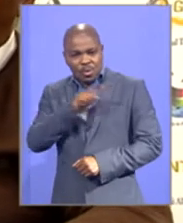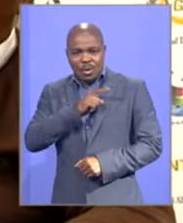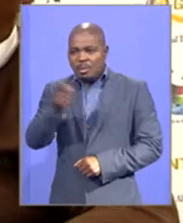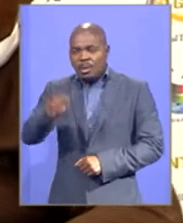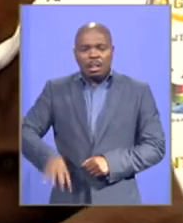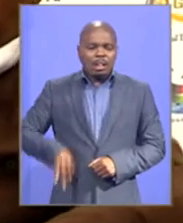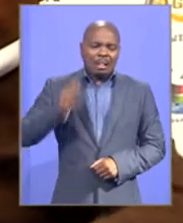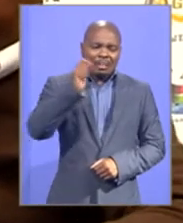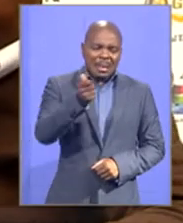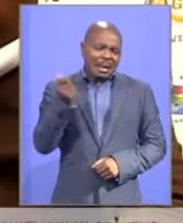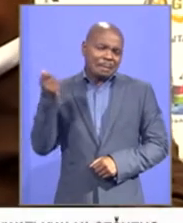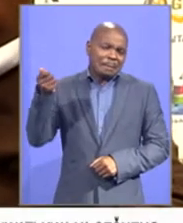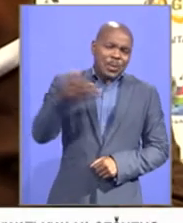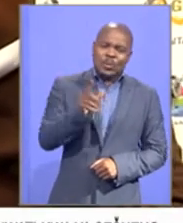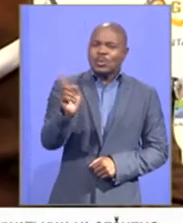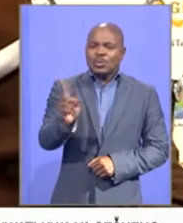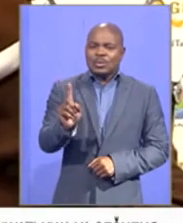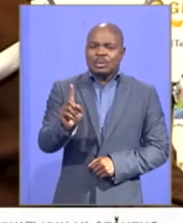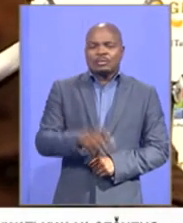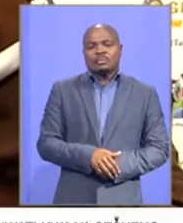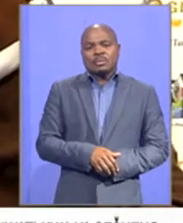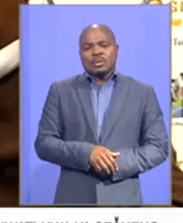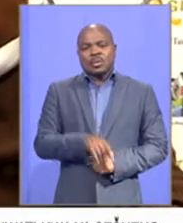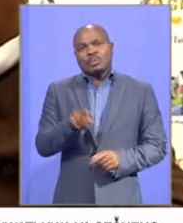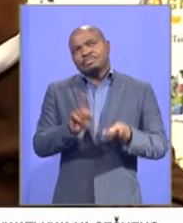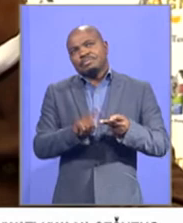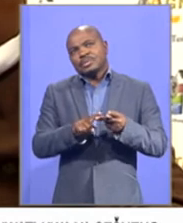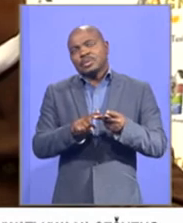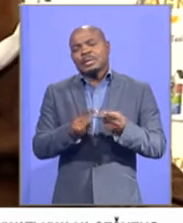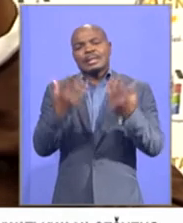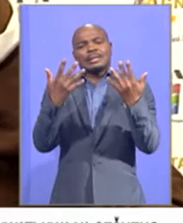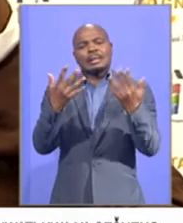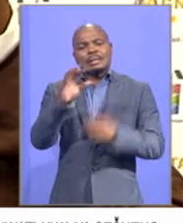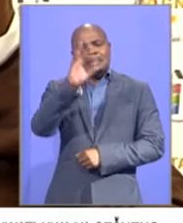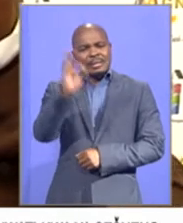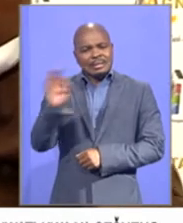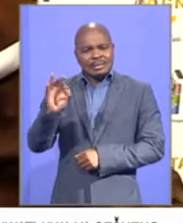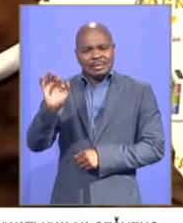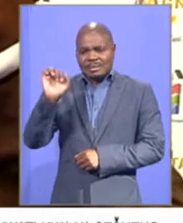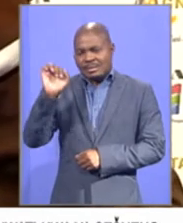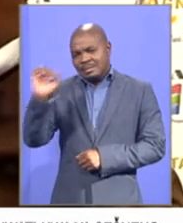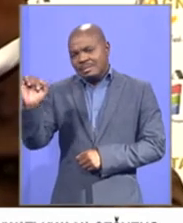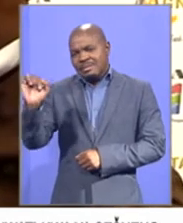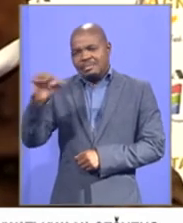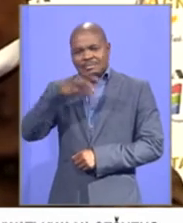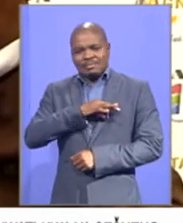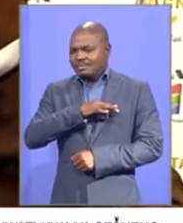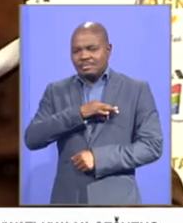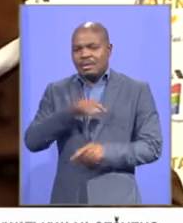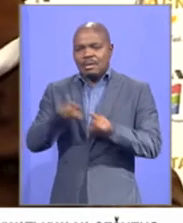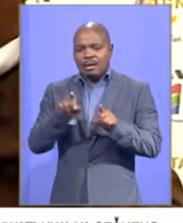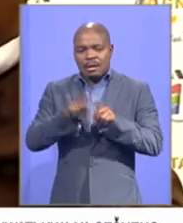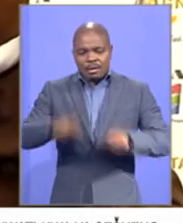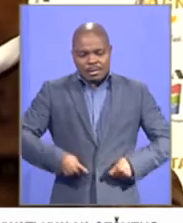gore ba duele tšhelete e go godimo go feta diperesente tse 10 ka senyesemane go thwe from